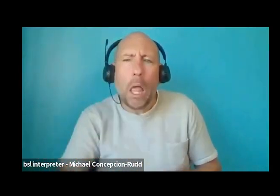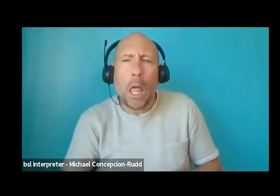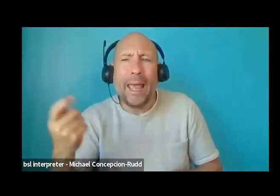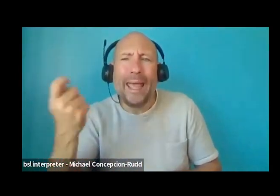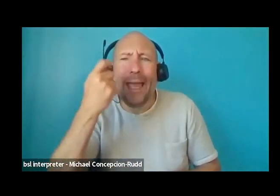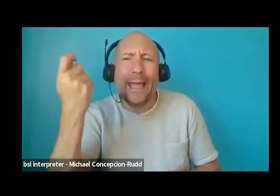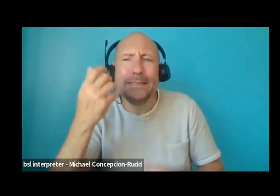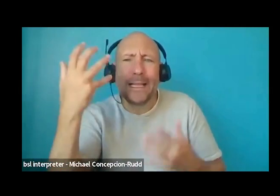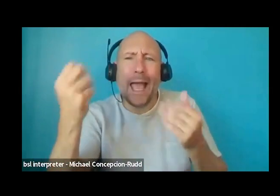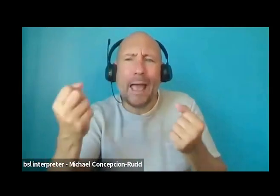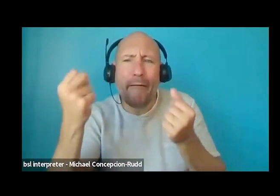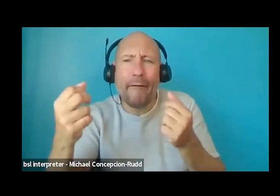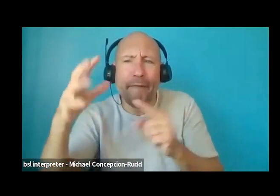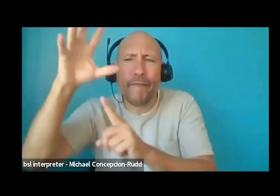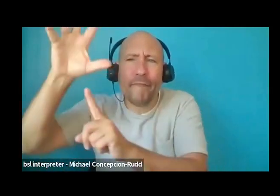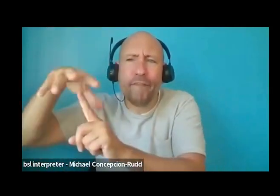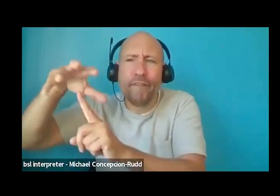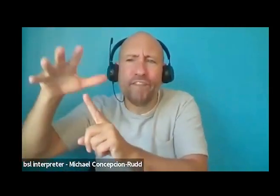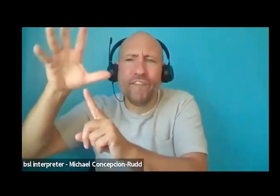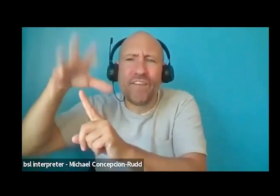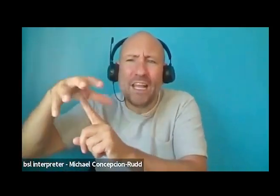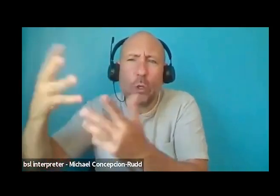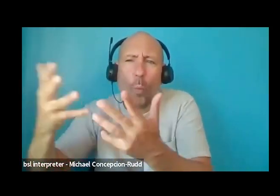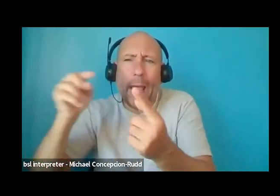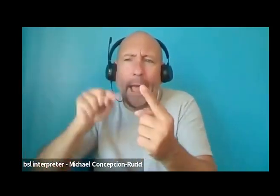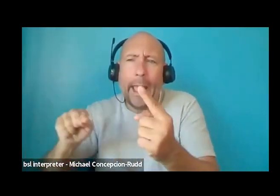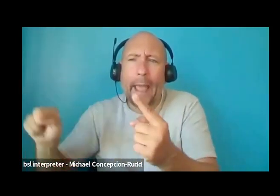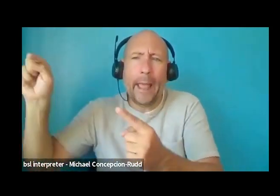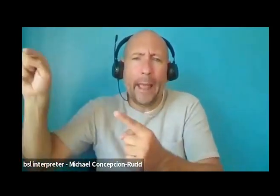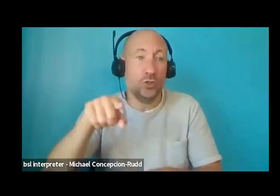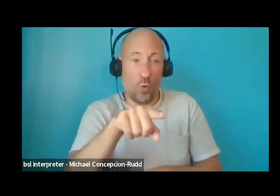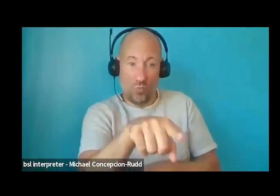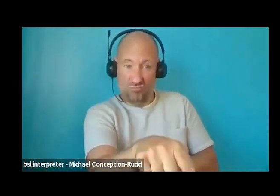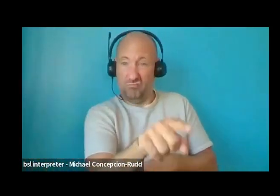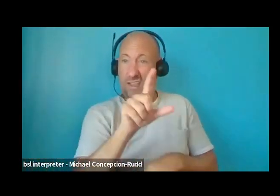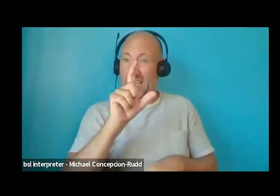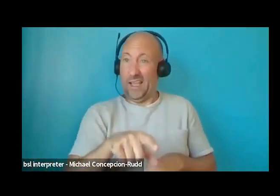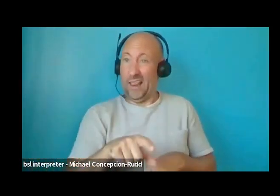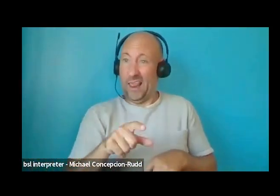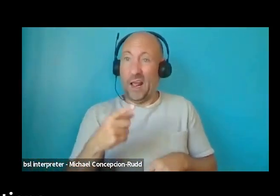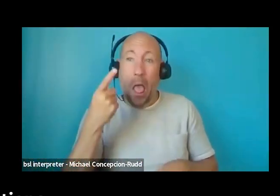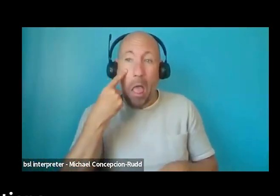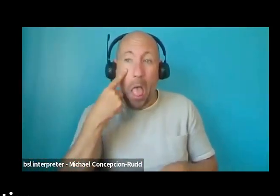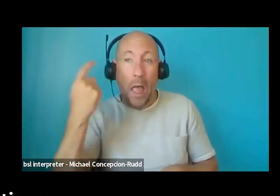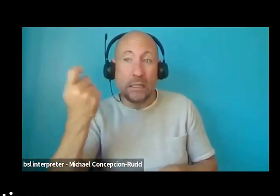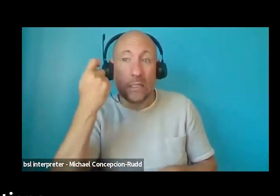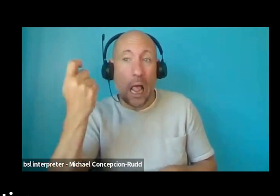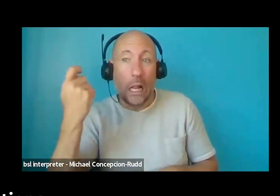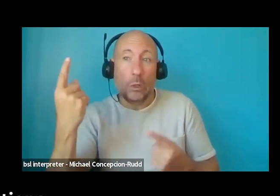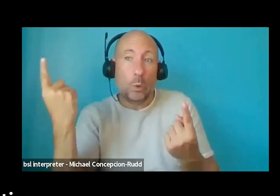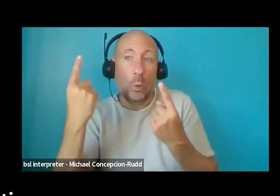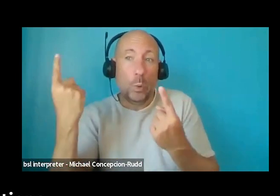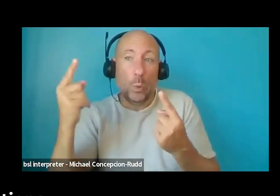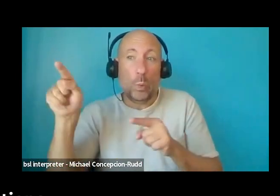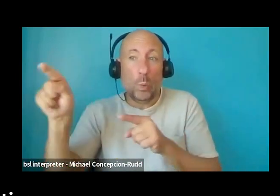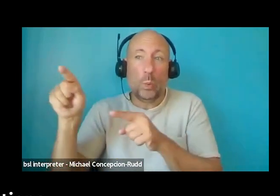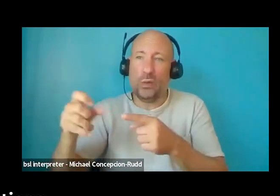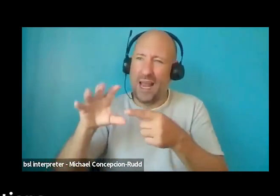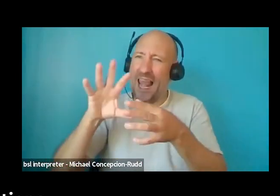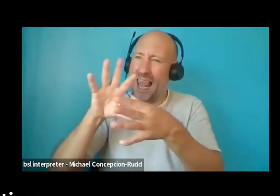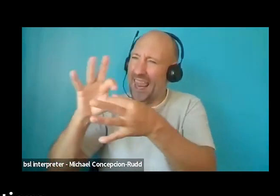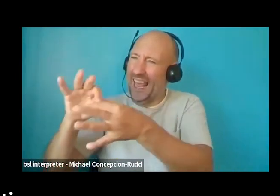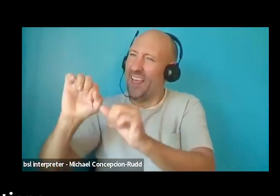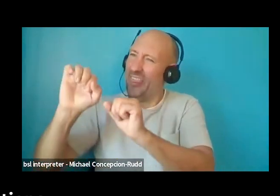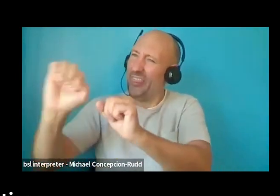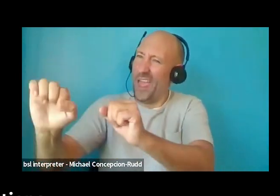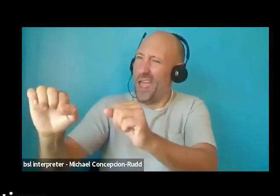from Stopgap's website. So you can click on there and then go on it to take a look. The links to their respective organizations are